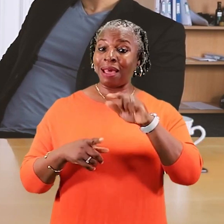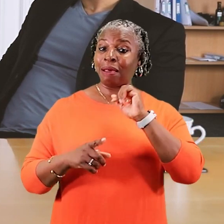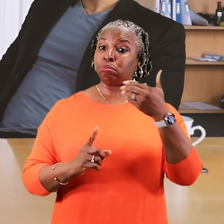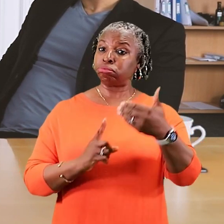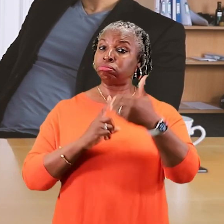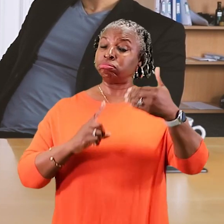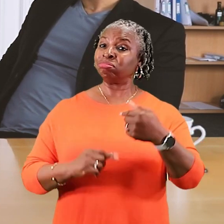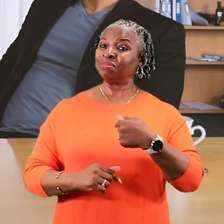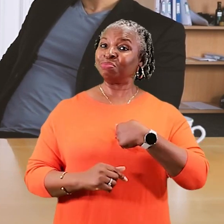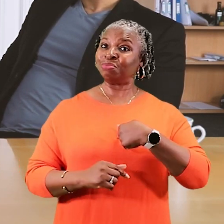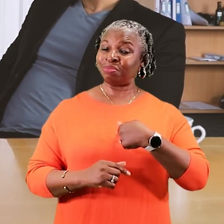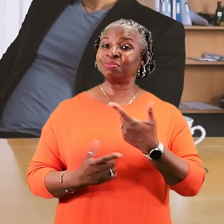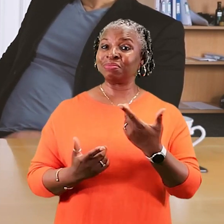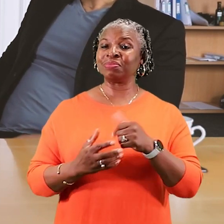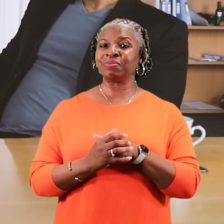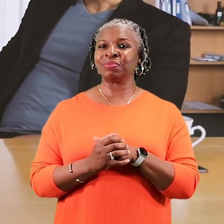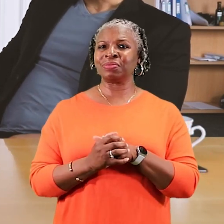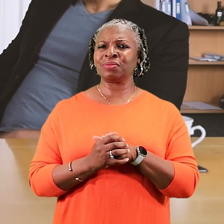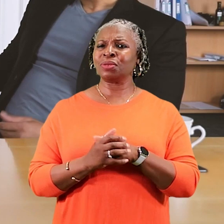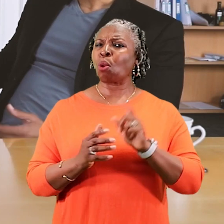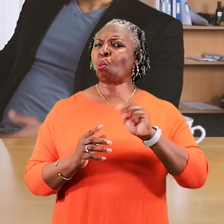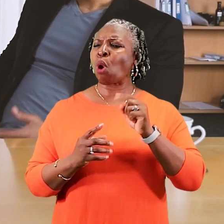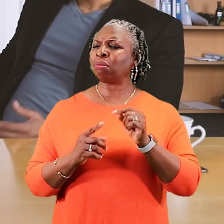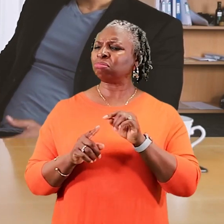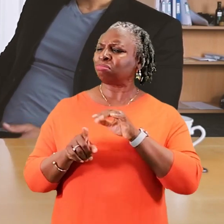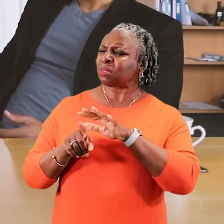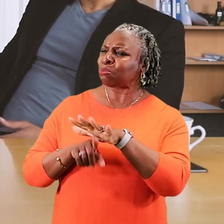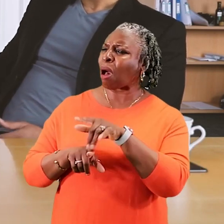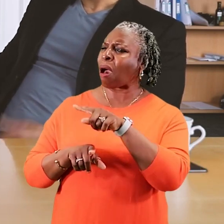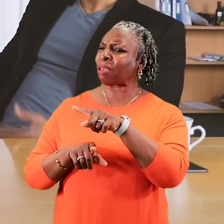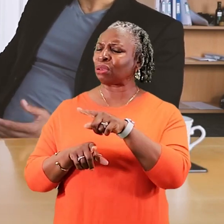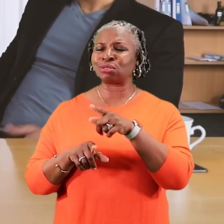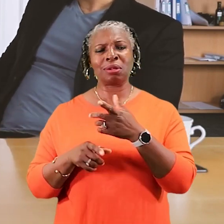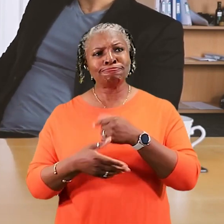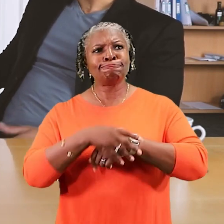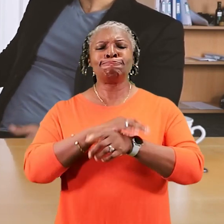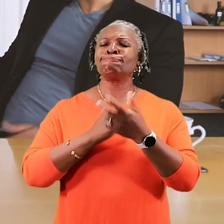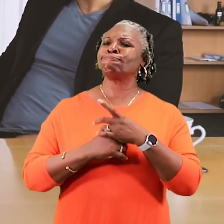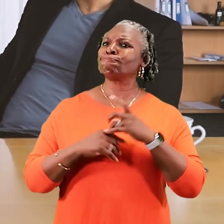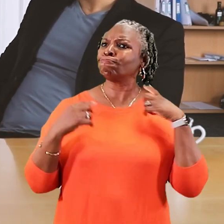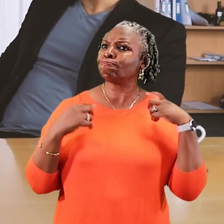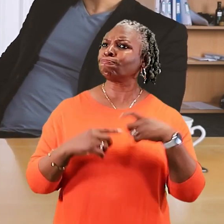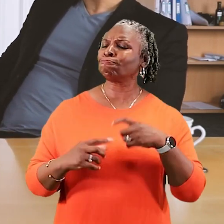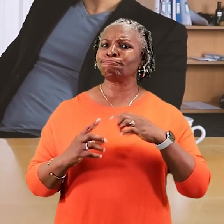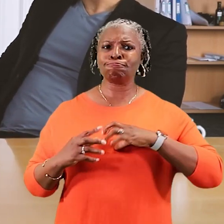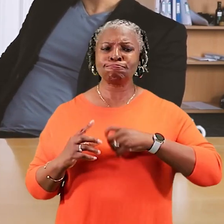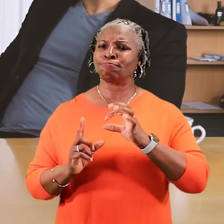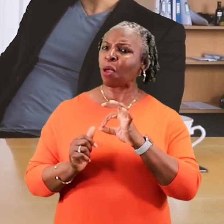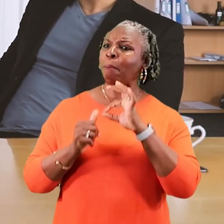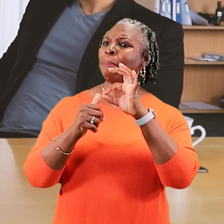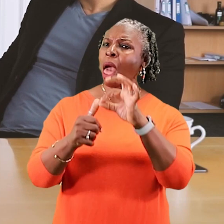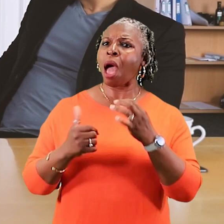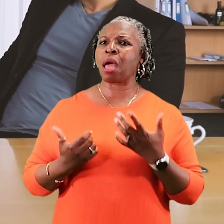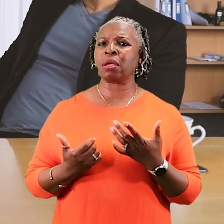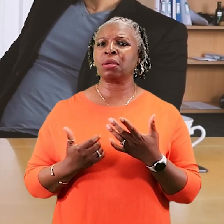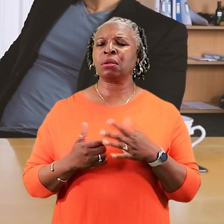think, well, maybe I can do it too. So what inspired you then to pick up the gauntlet and go for the position of elected